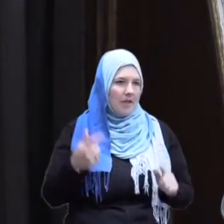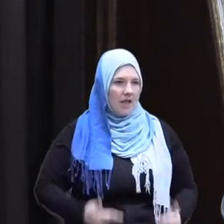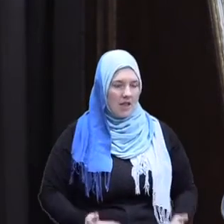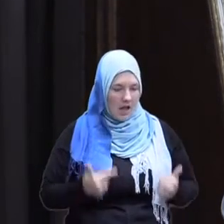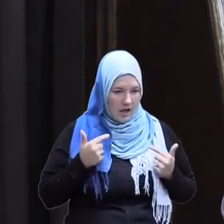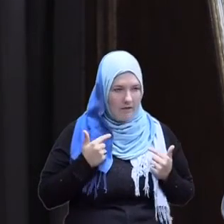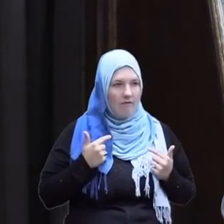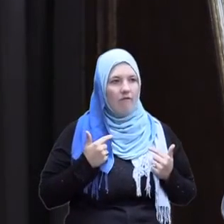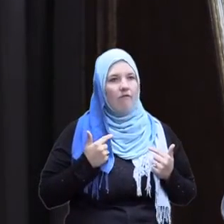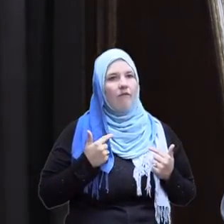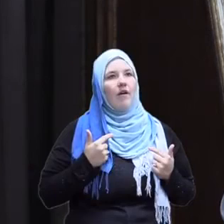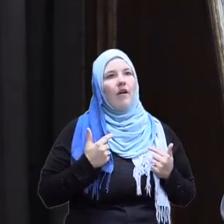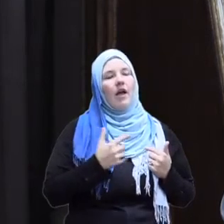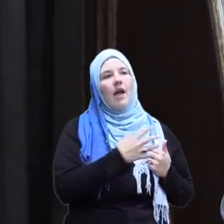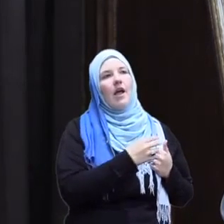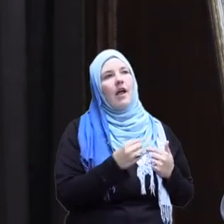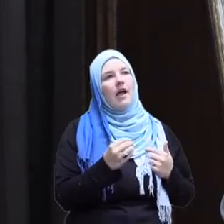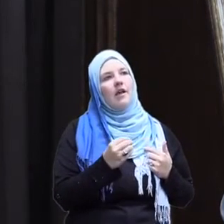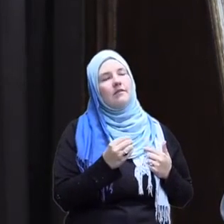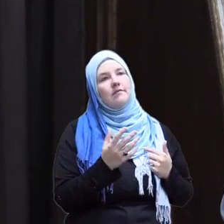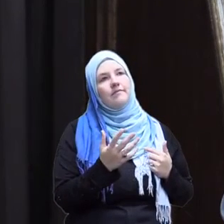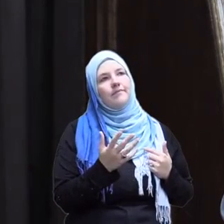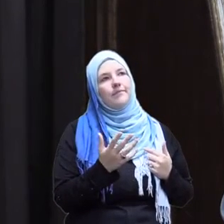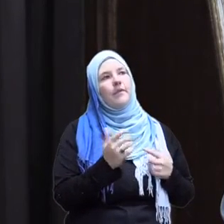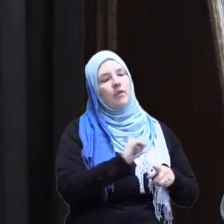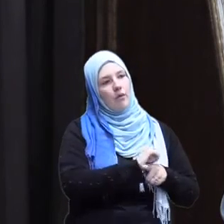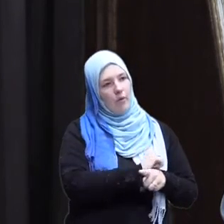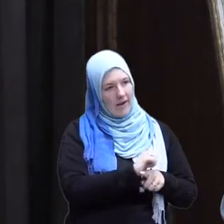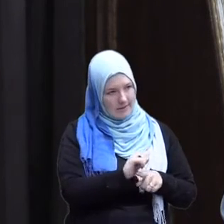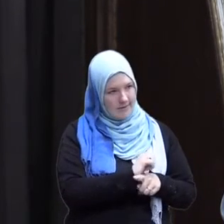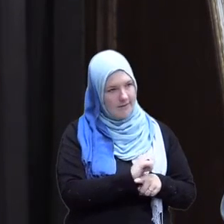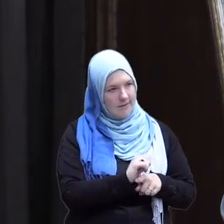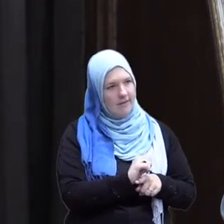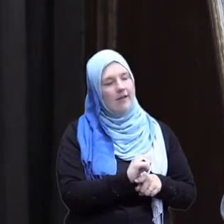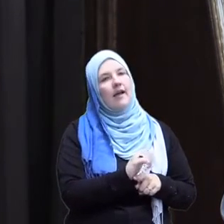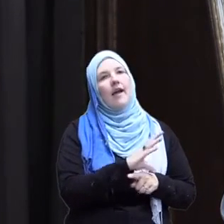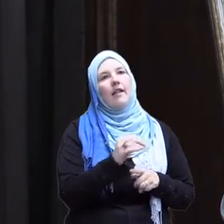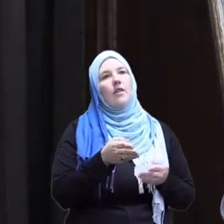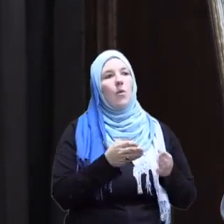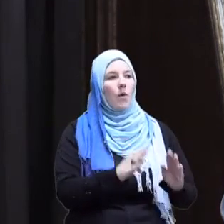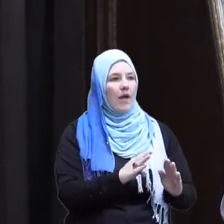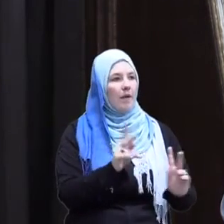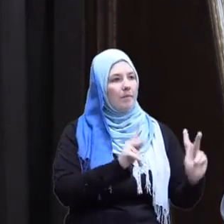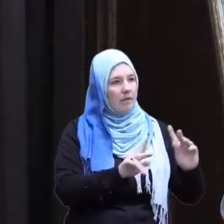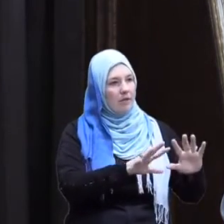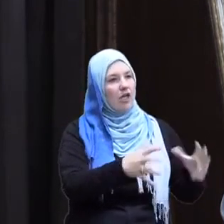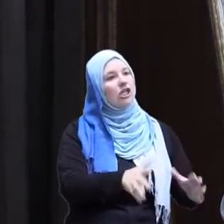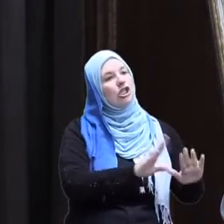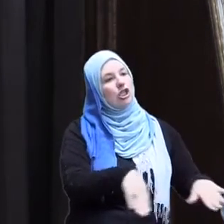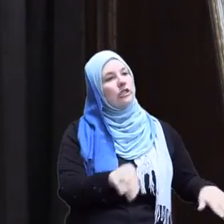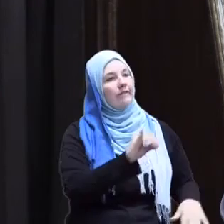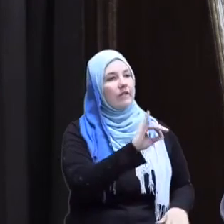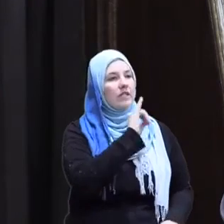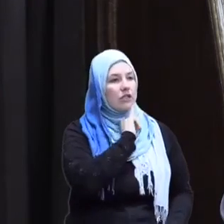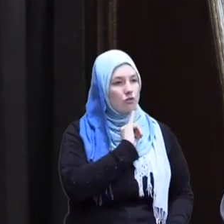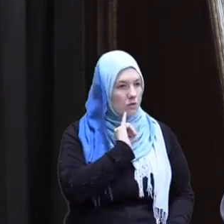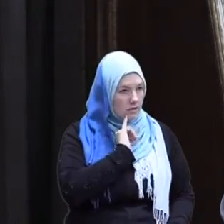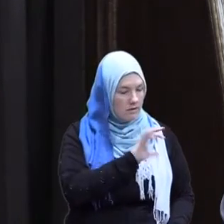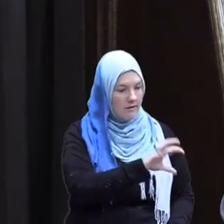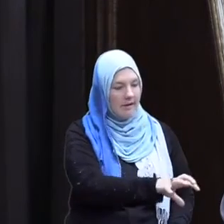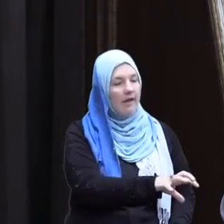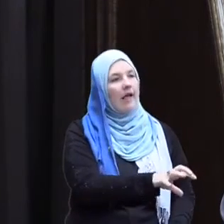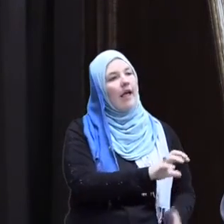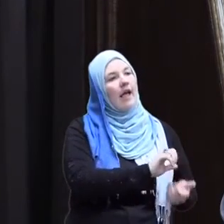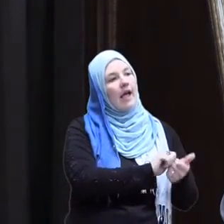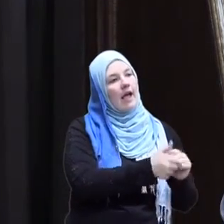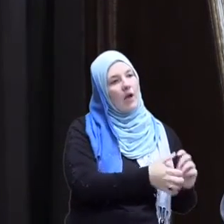life and the practices and the way of the children of Israel